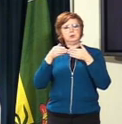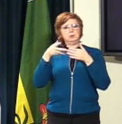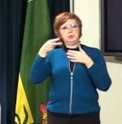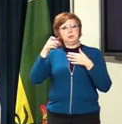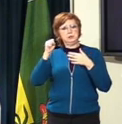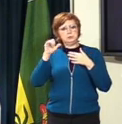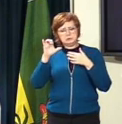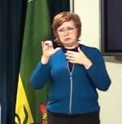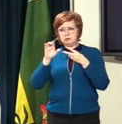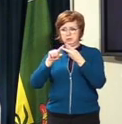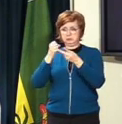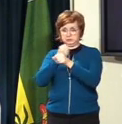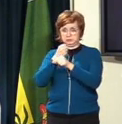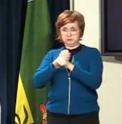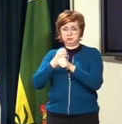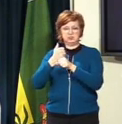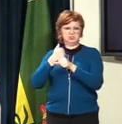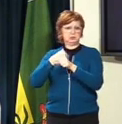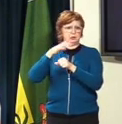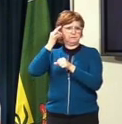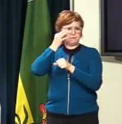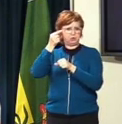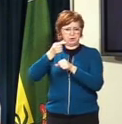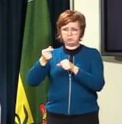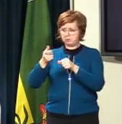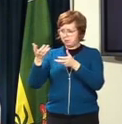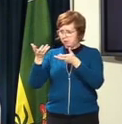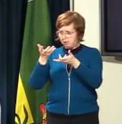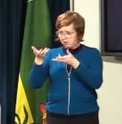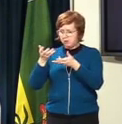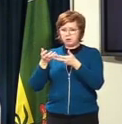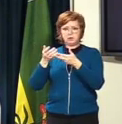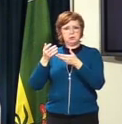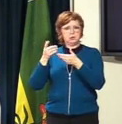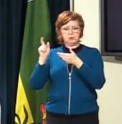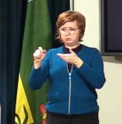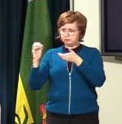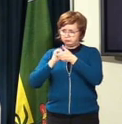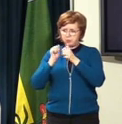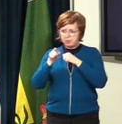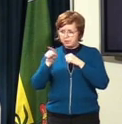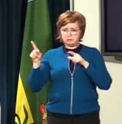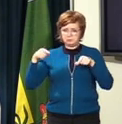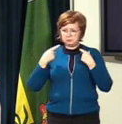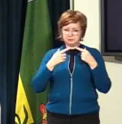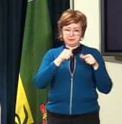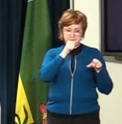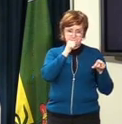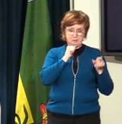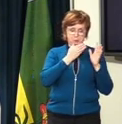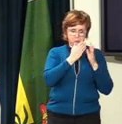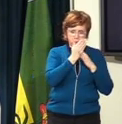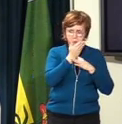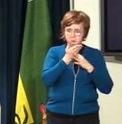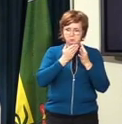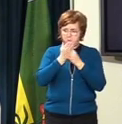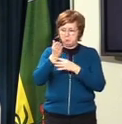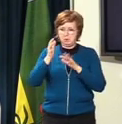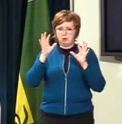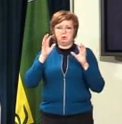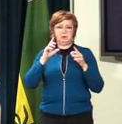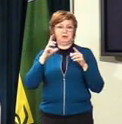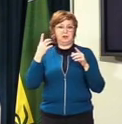Service Commission and Stats Canada. I'd also remind folks that over the entire time frame of the pandemic, and particularly through the summer, we've also